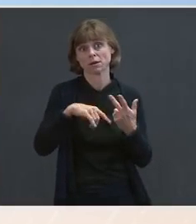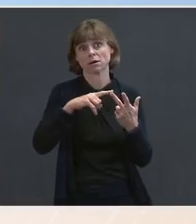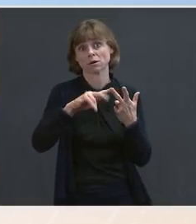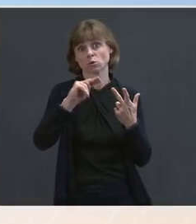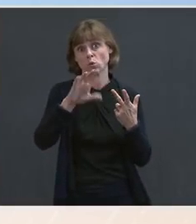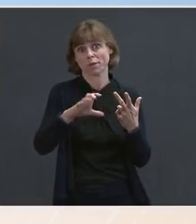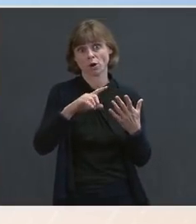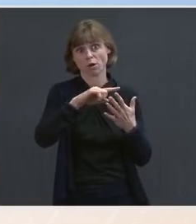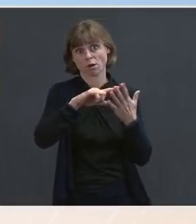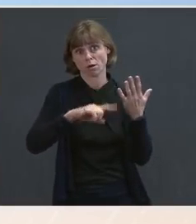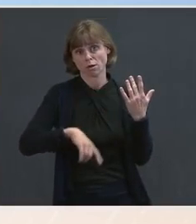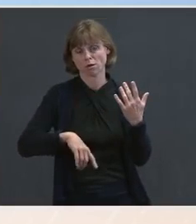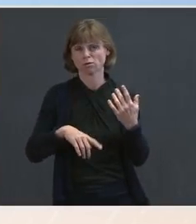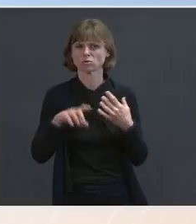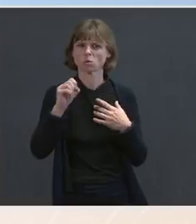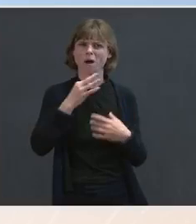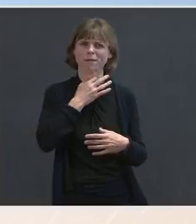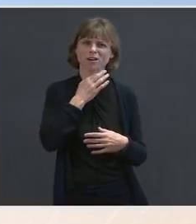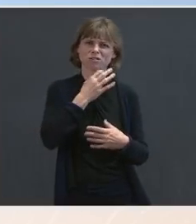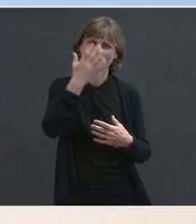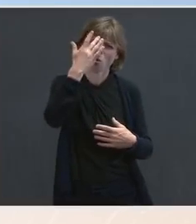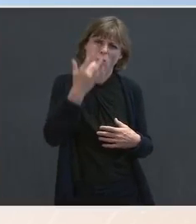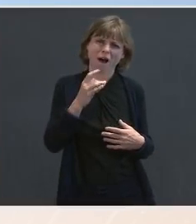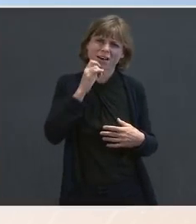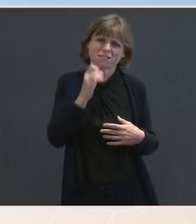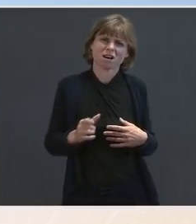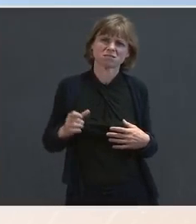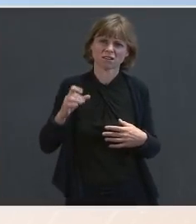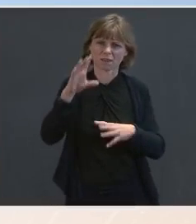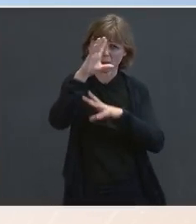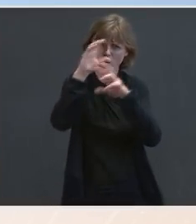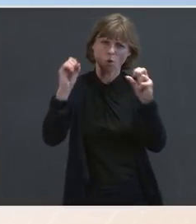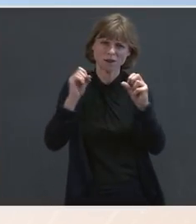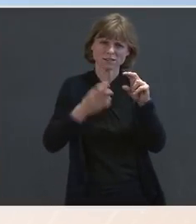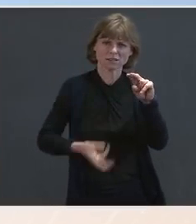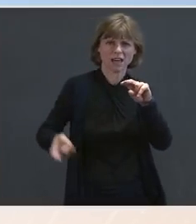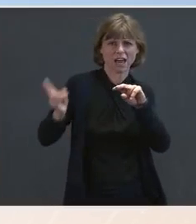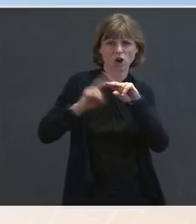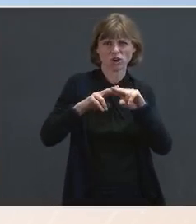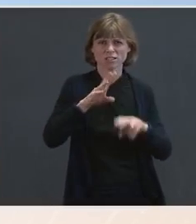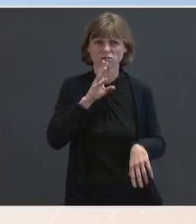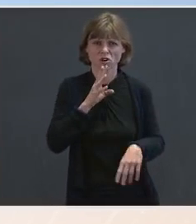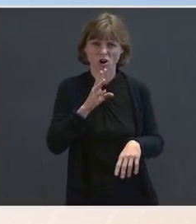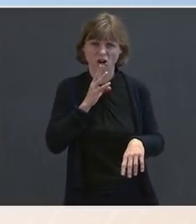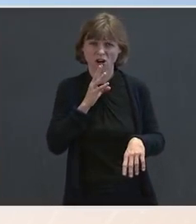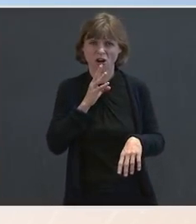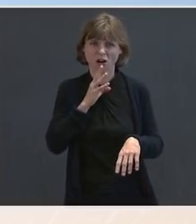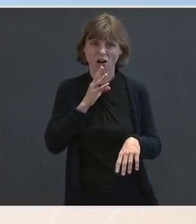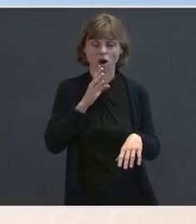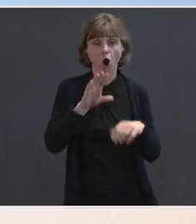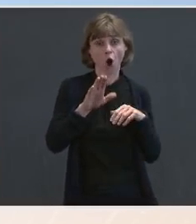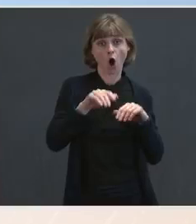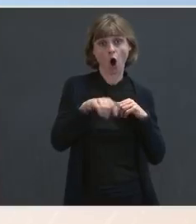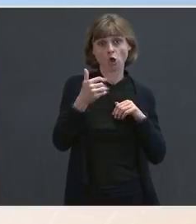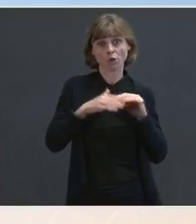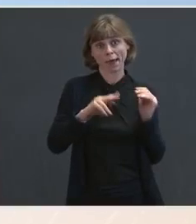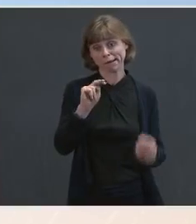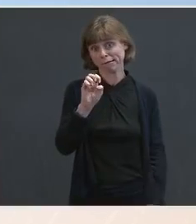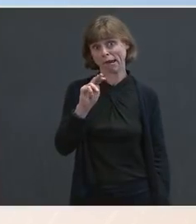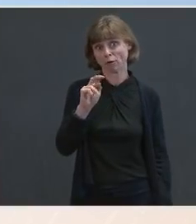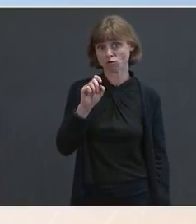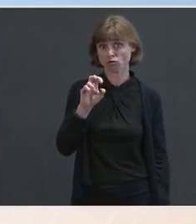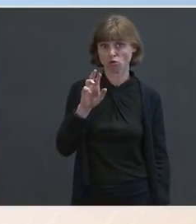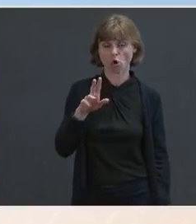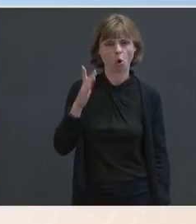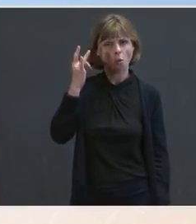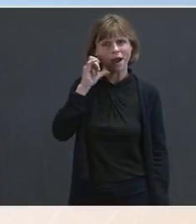doesn't the president consider ratcheting up his rhetoric beyond Neanderthal and personalizing his concern?